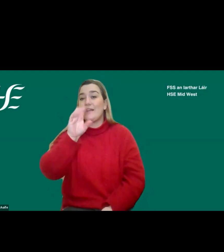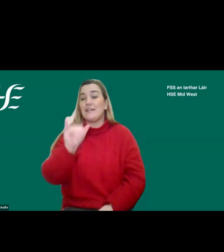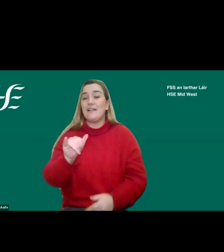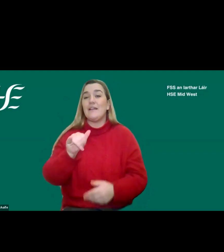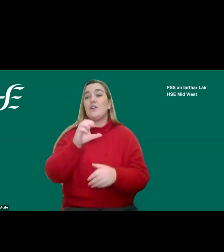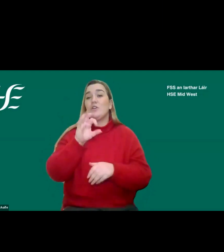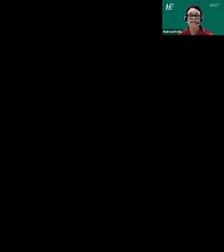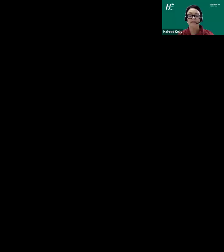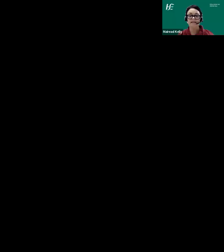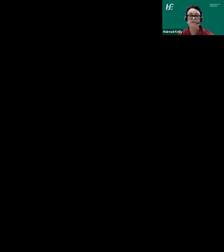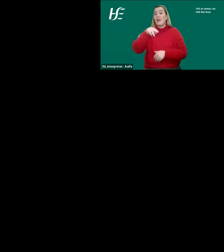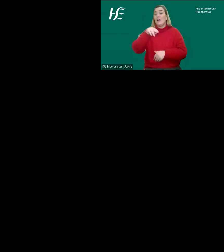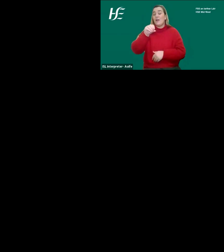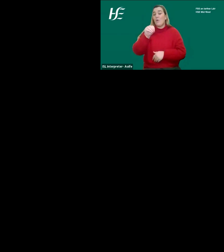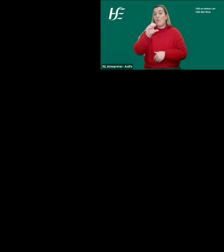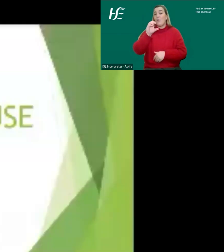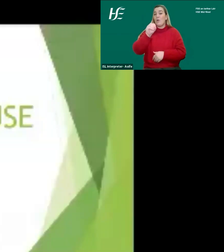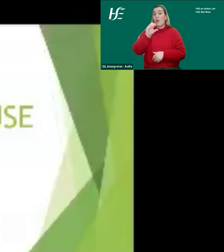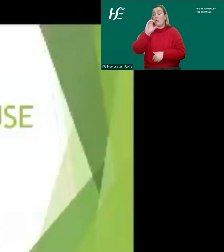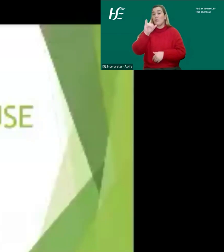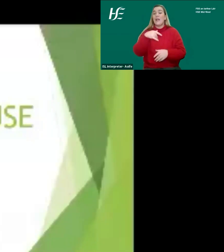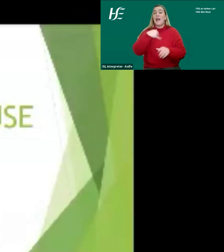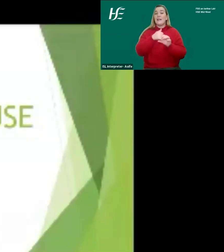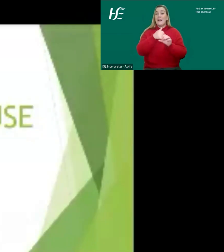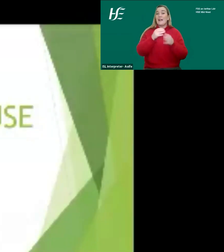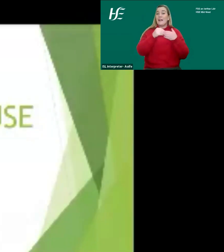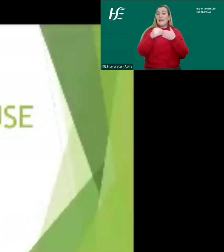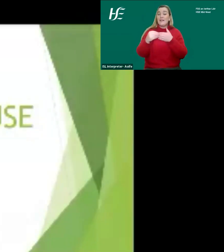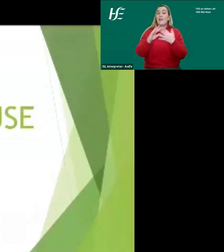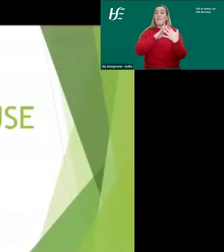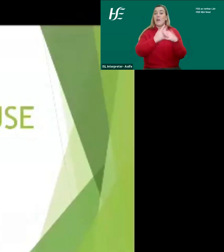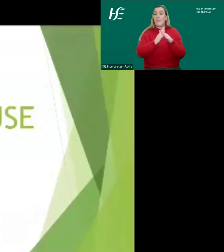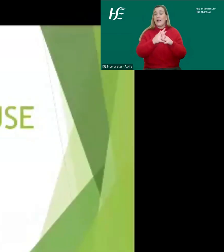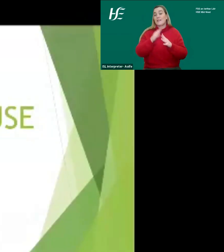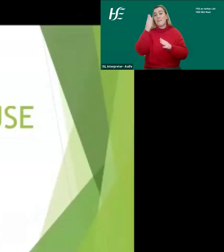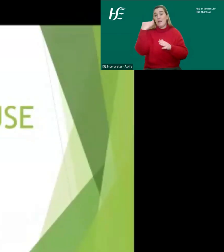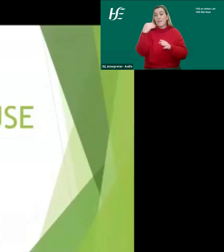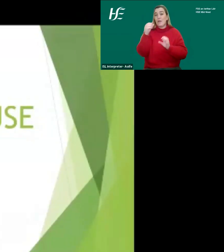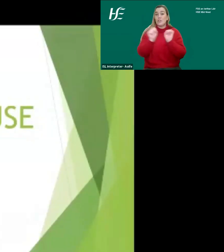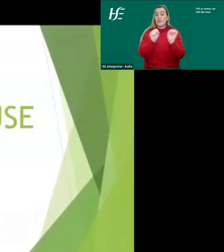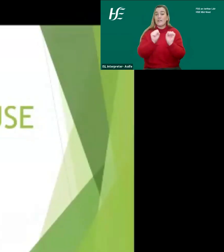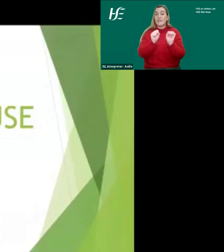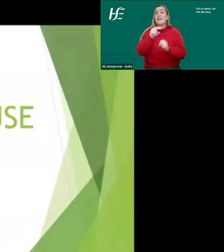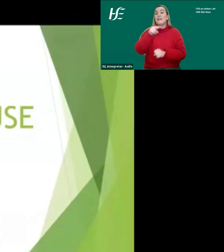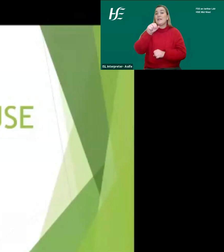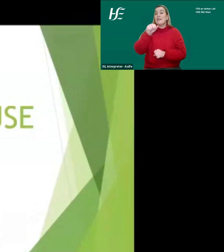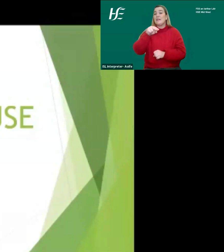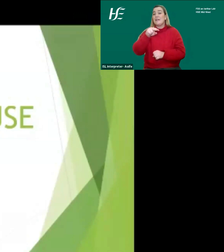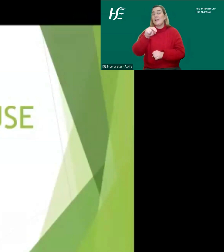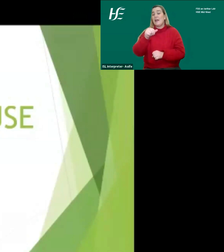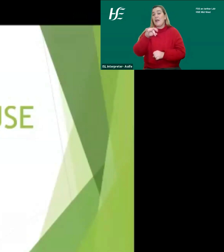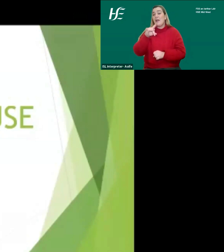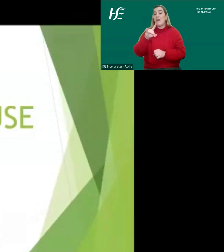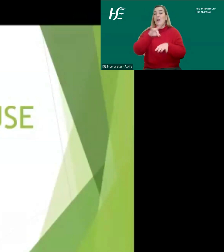gynaecologist, and also the clinical lead with the Women's Health Hub Complex Menopause Service in Nenagh Hospital. And Dr. Casey will